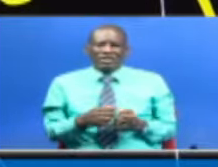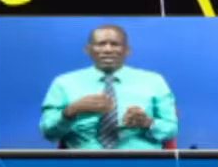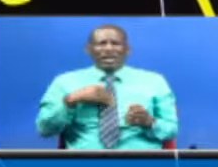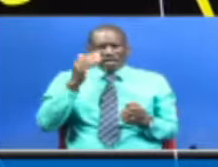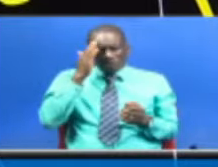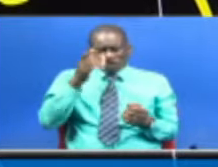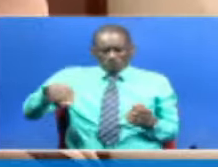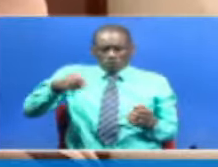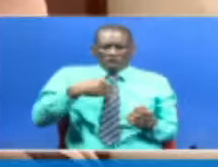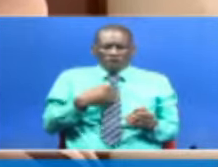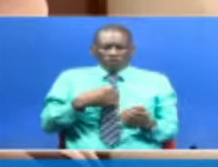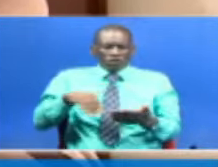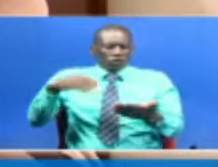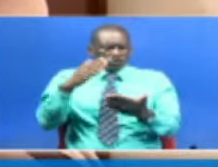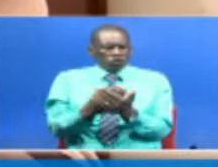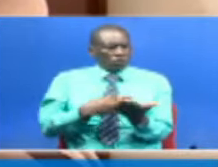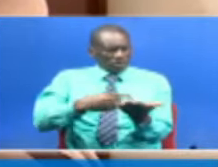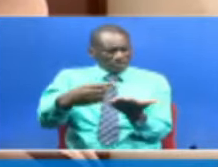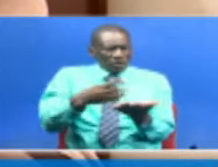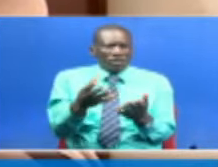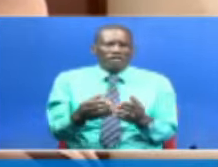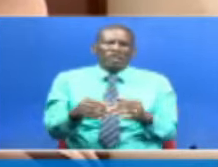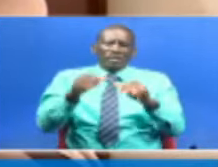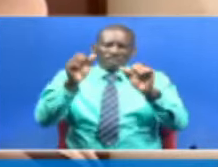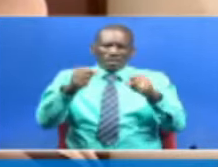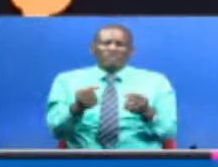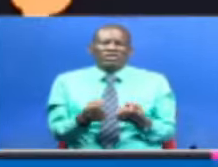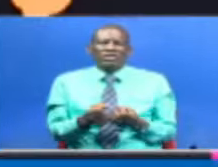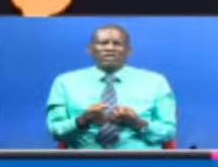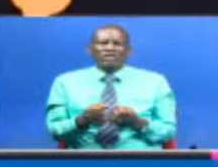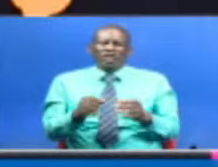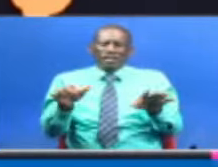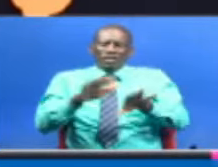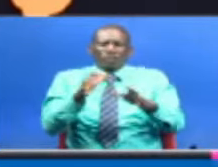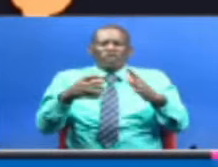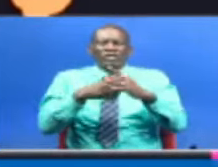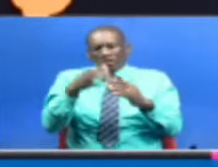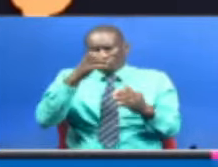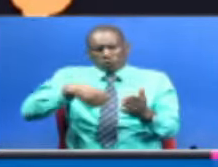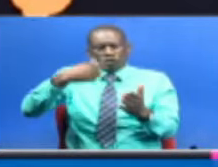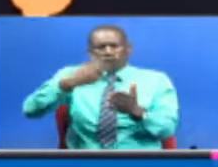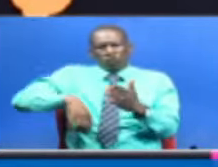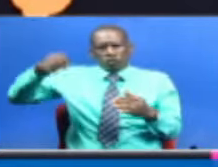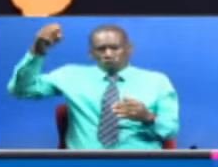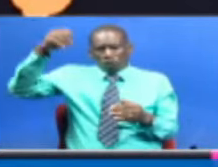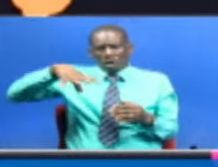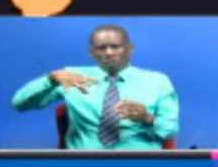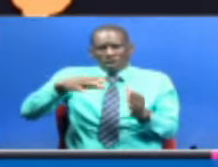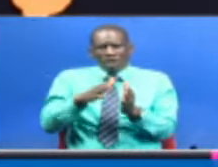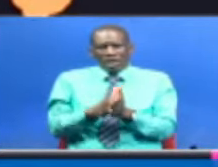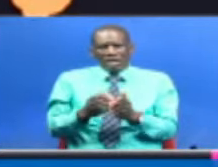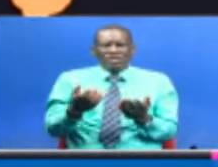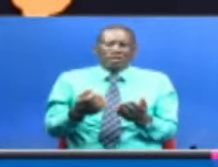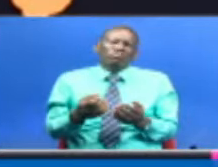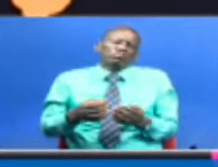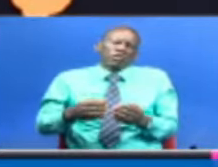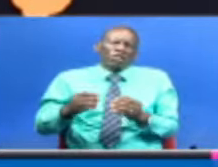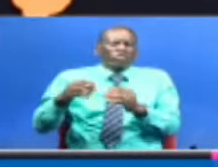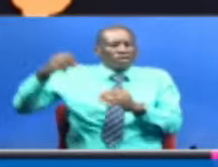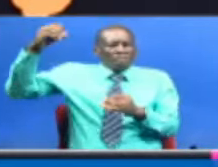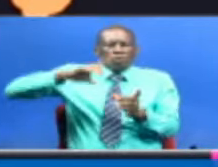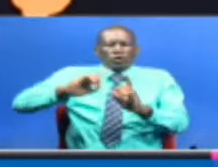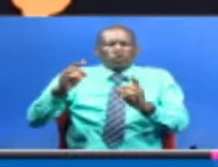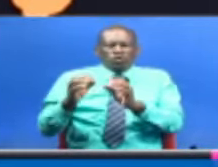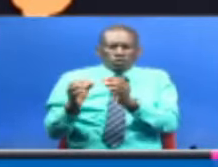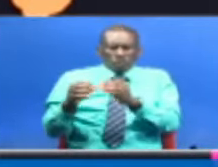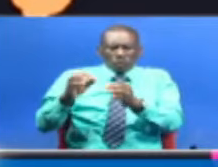here honest conversations. And yes, there has, I mean, of course, it all started because of cost of power and unreliability of power. That's where we